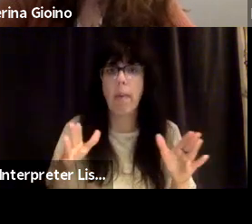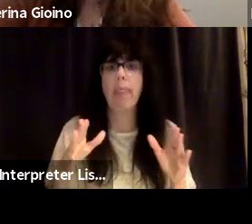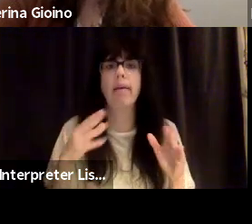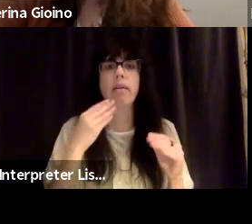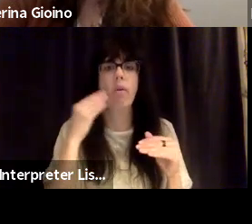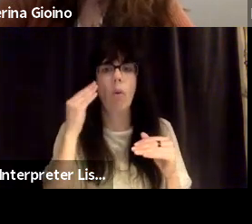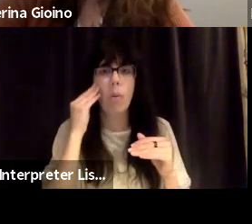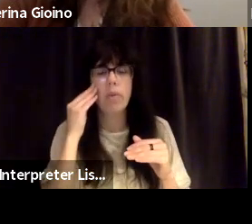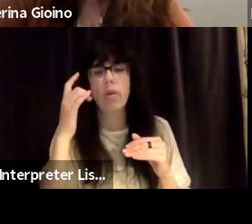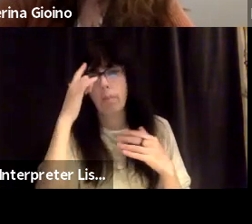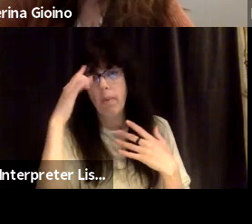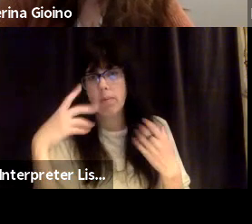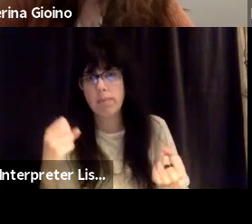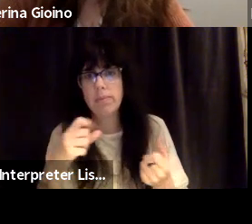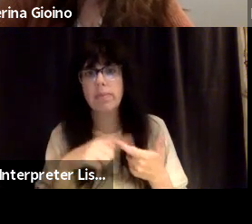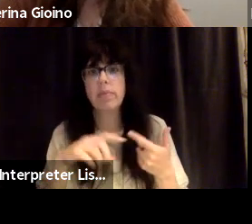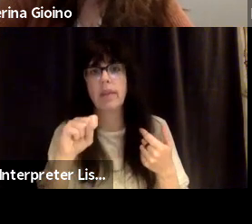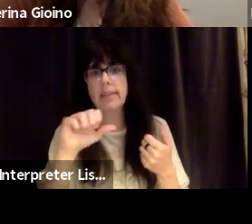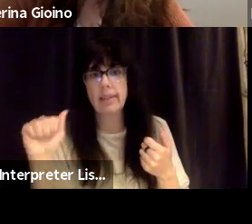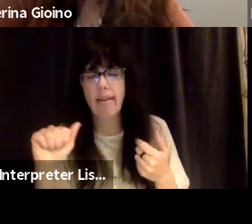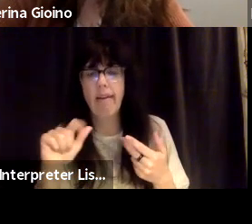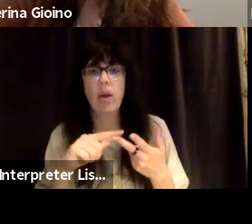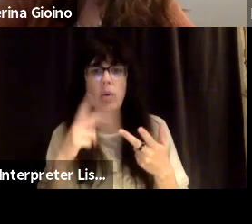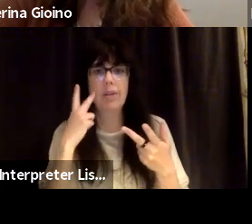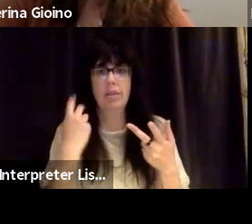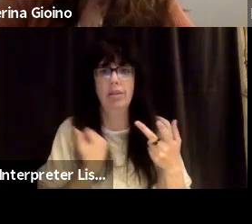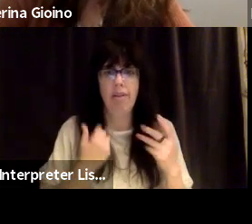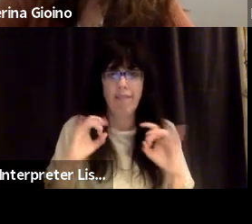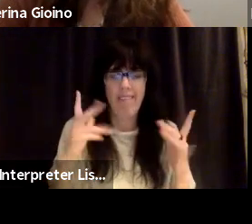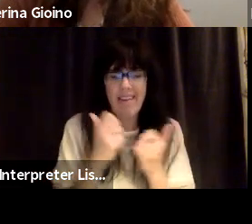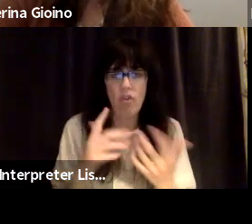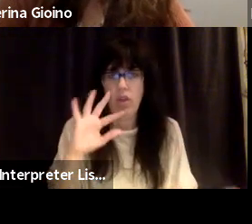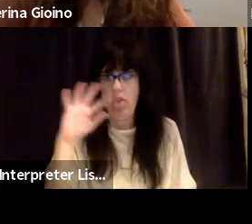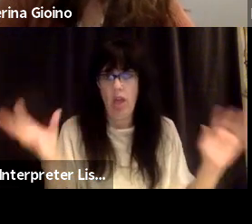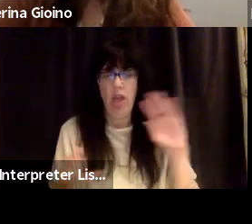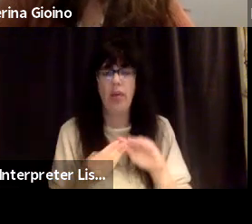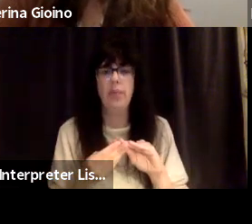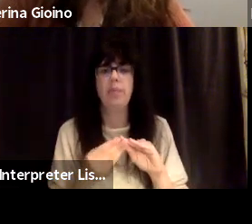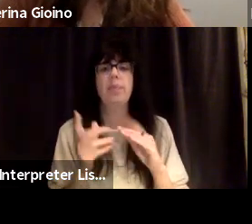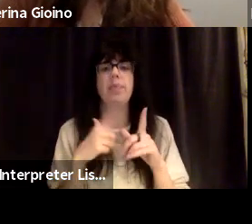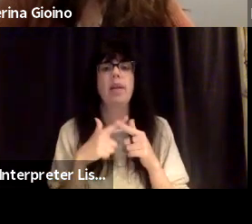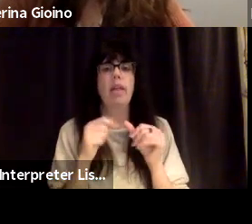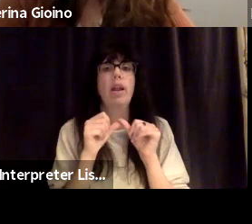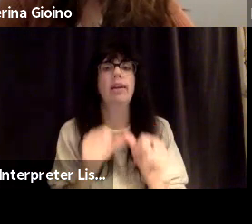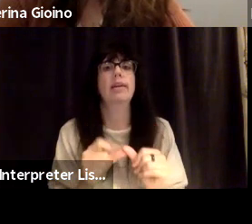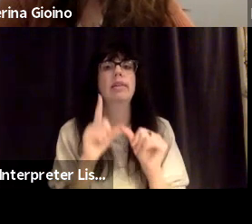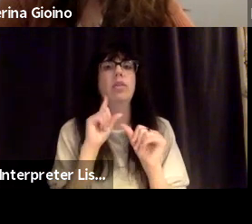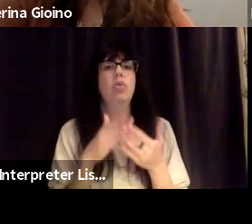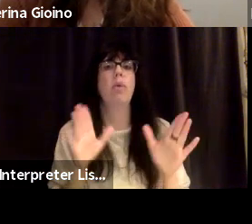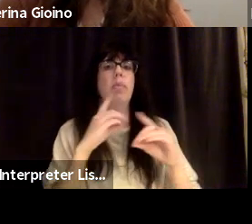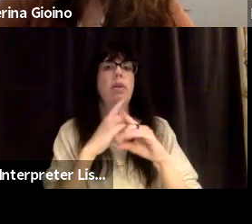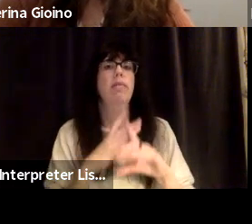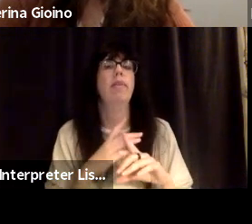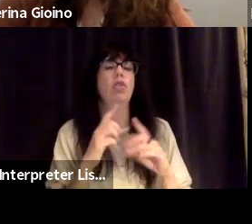health issues, to substance use and economic insecurity. It drives the work that I then went on to do as a public defender, and it drives the work that I do